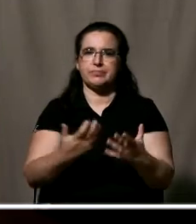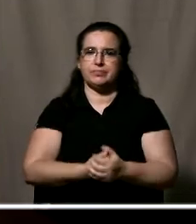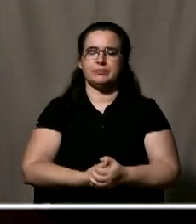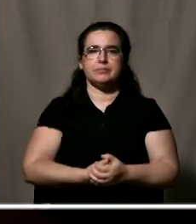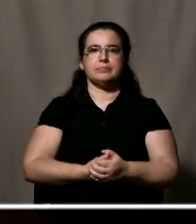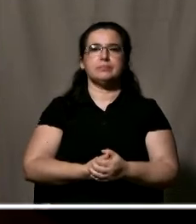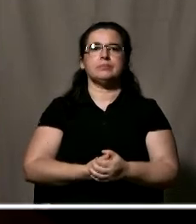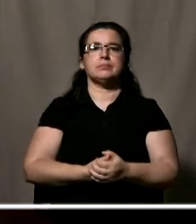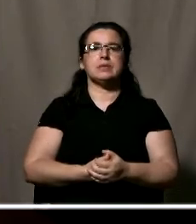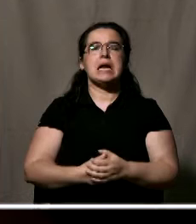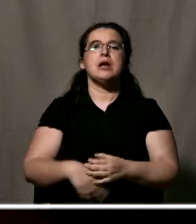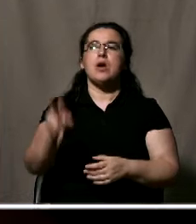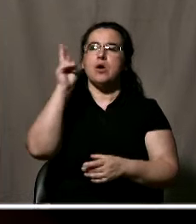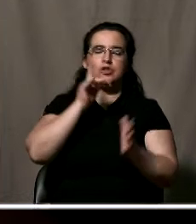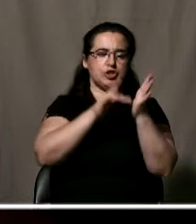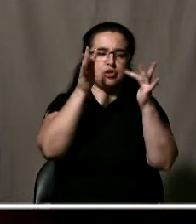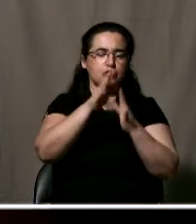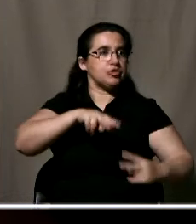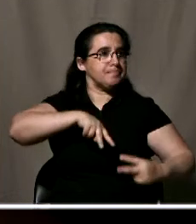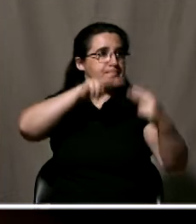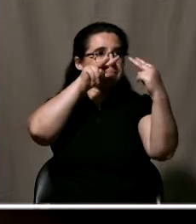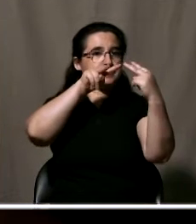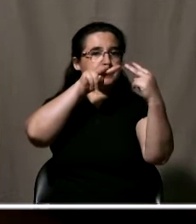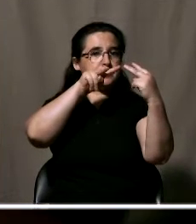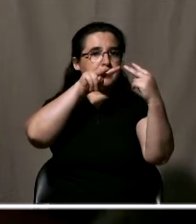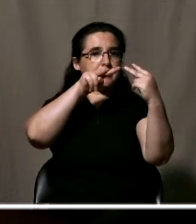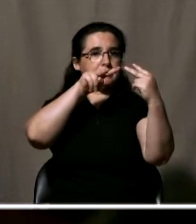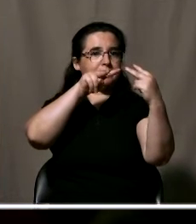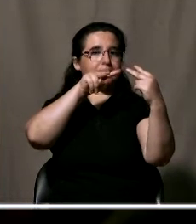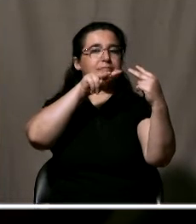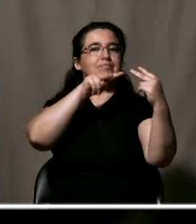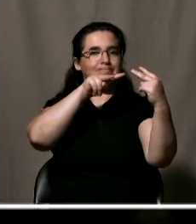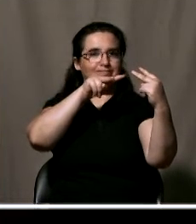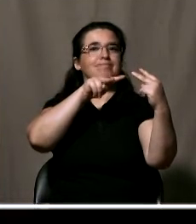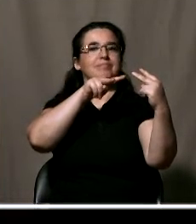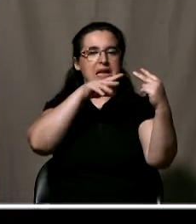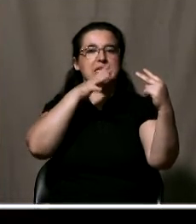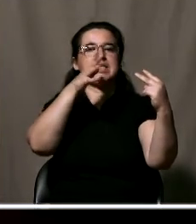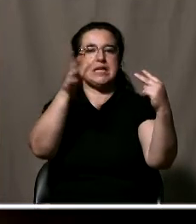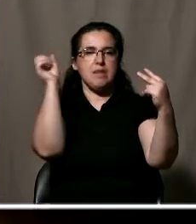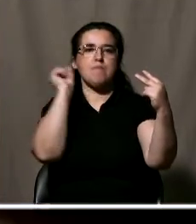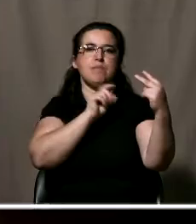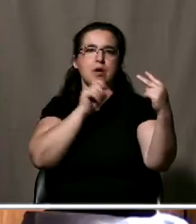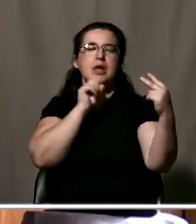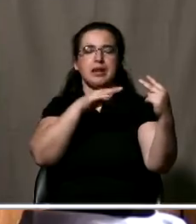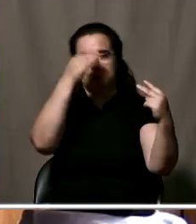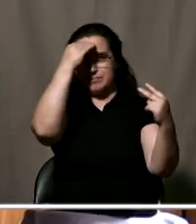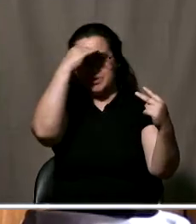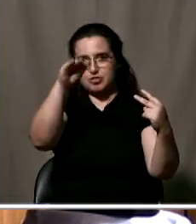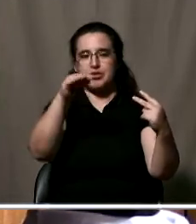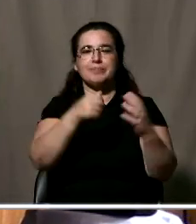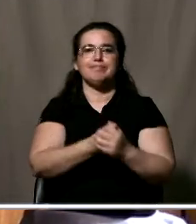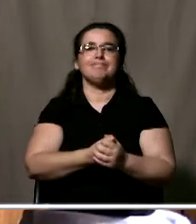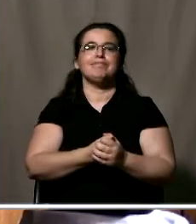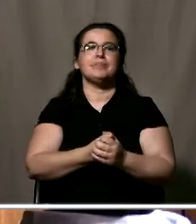to Jesus, mas quando olharem para Jesus, but you say, pastor, podem dizer assim, that is a wonderful pastor, thing to say.